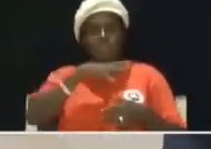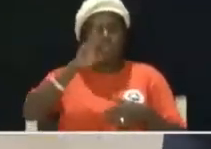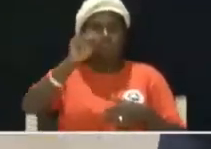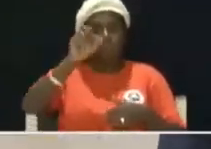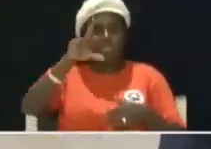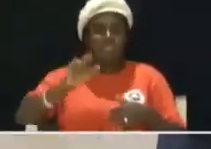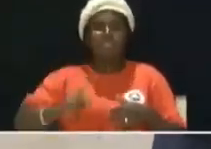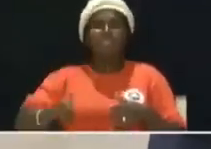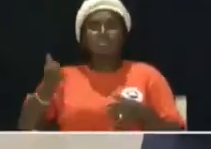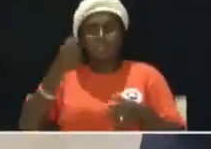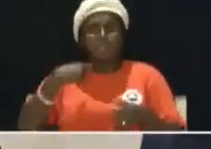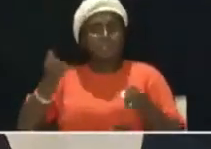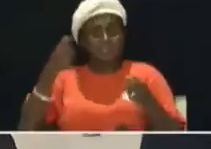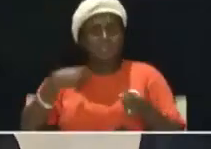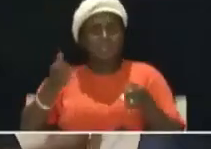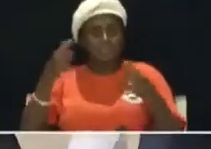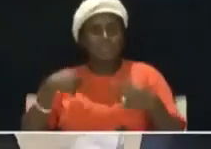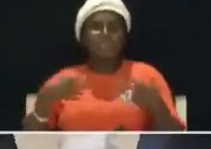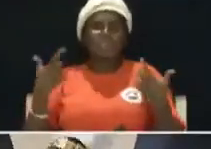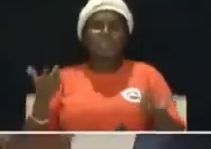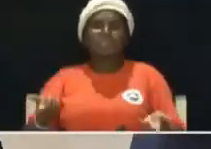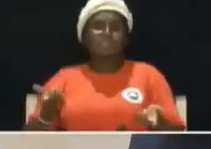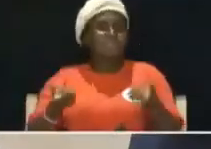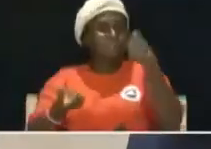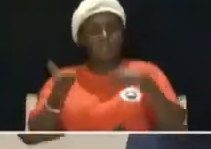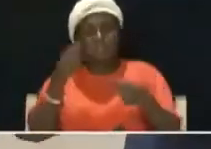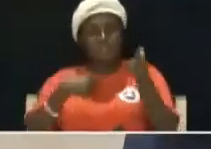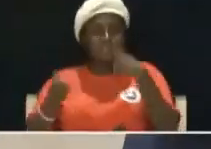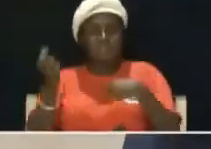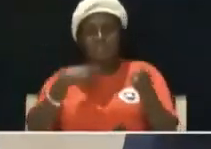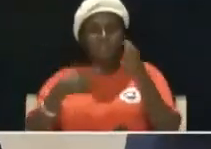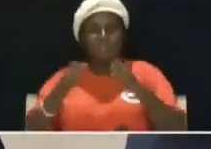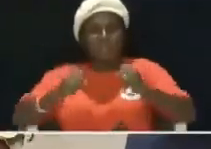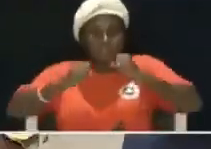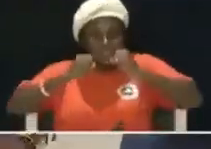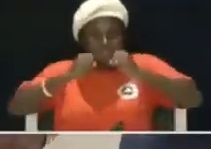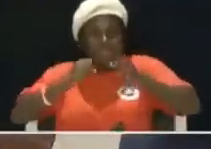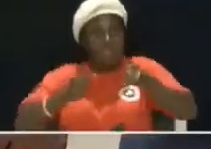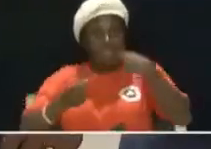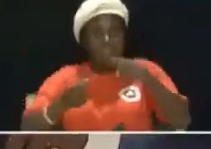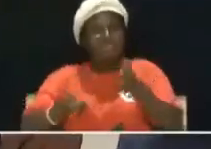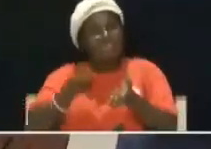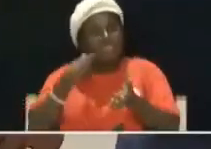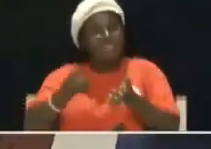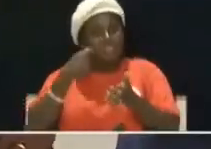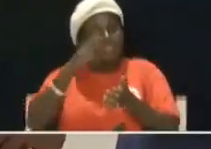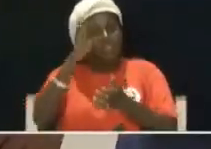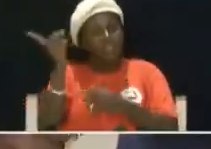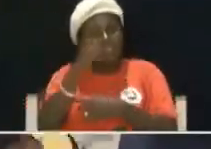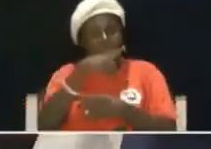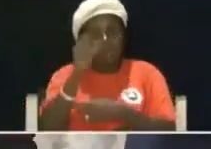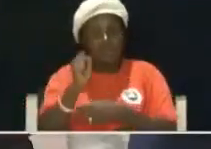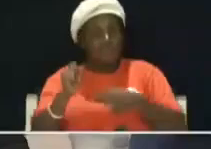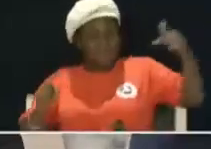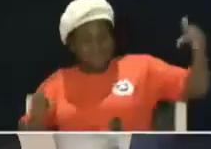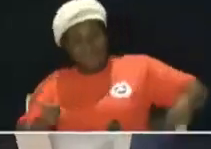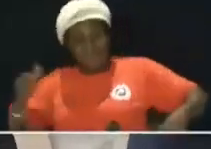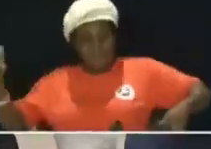treated this typhoid and malaria into 4 days, taking strong antibiotics and drugs and